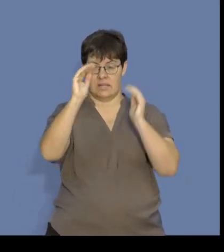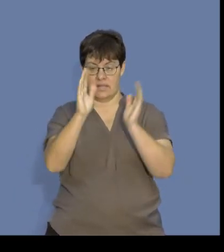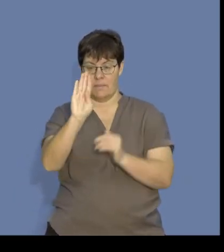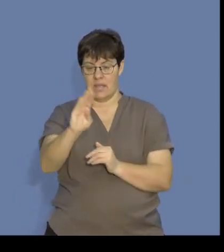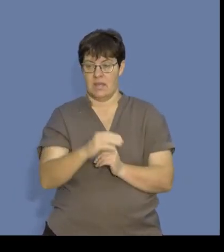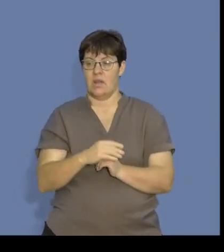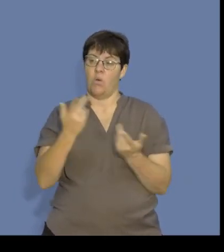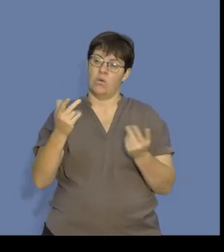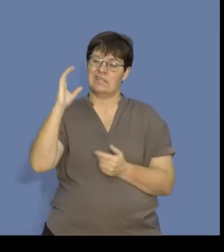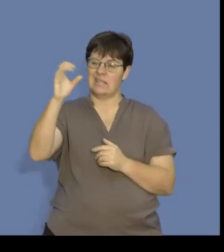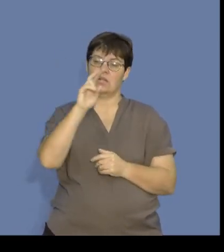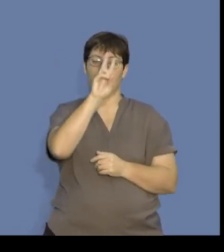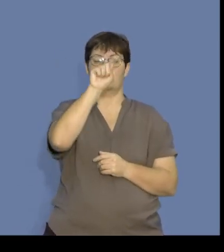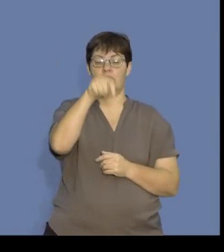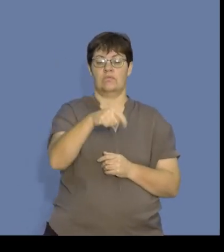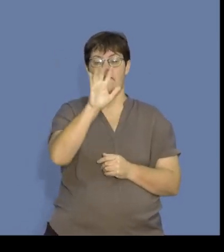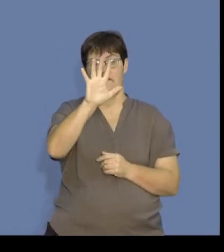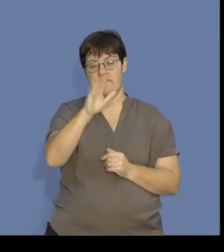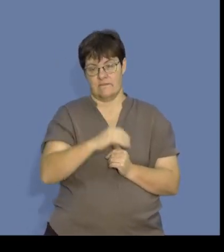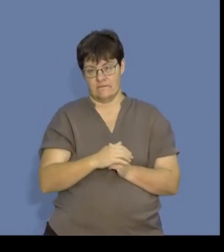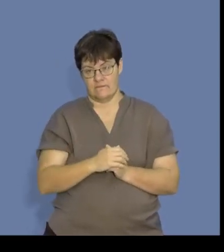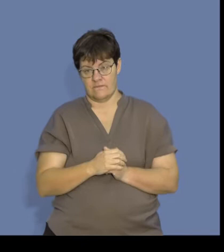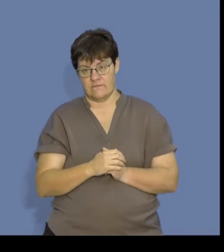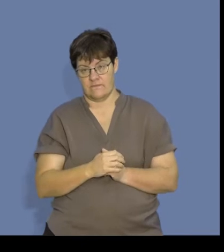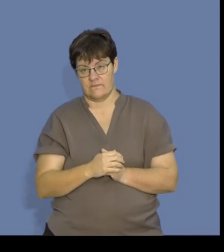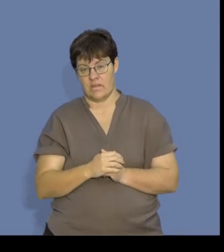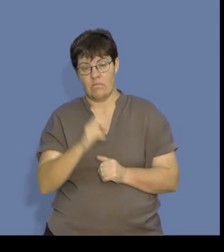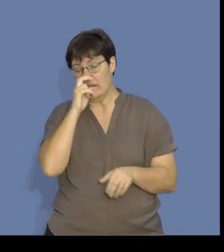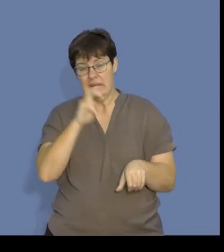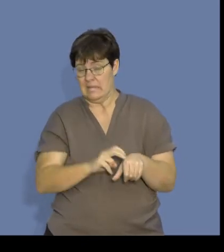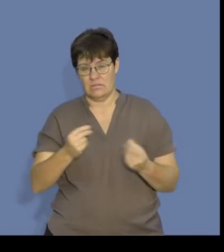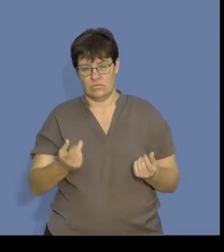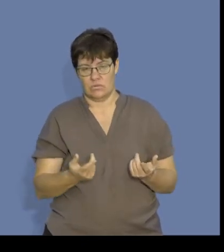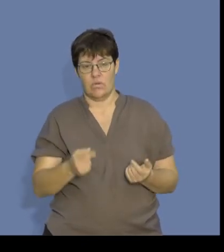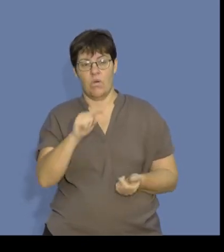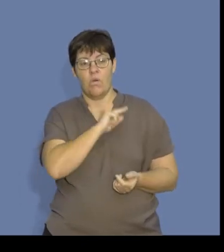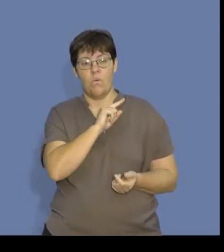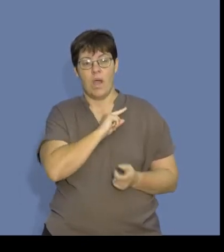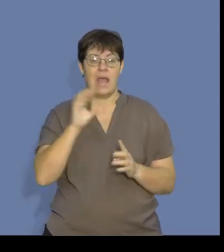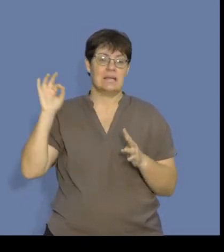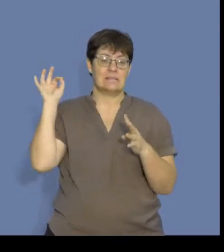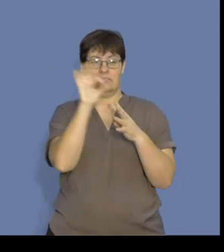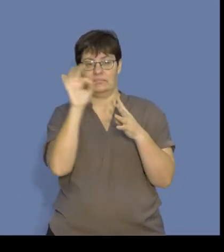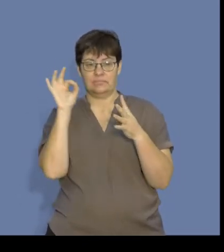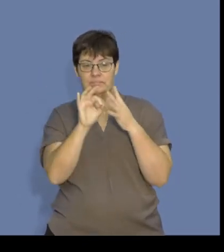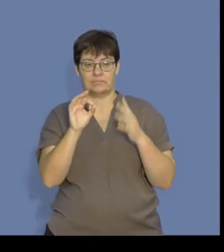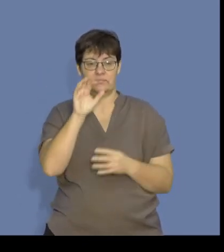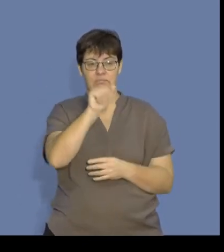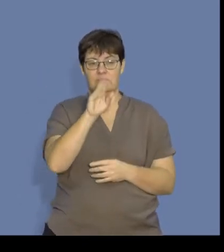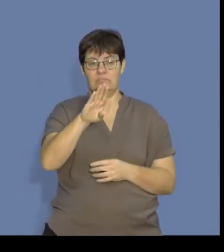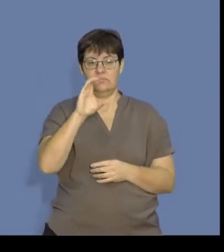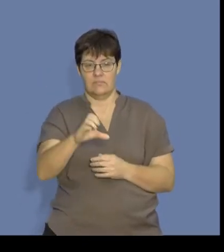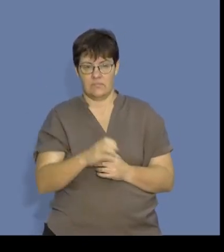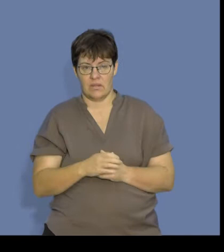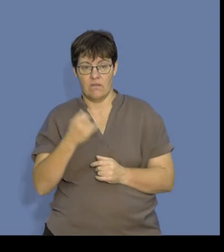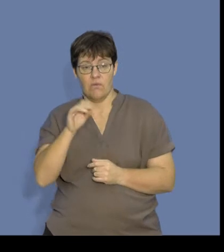A, you can call that B, you can call that C. You don't necessarily need to do that because they did not specify that it's